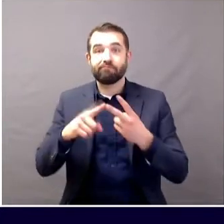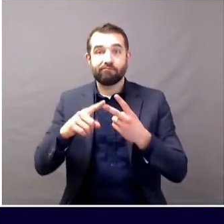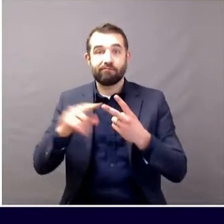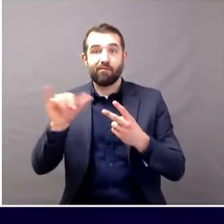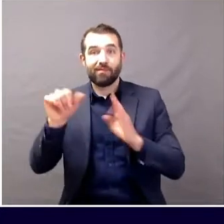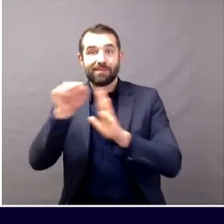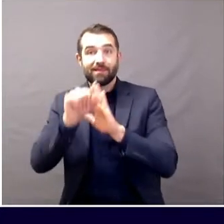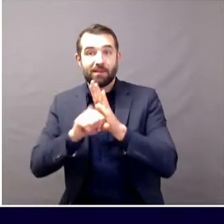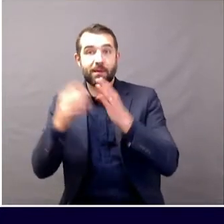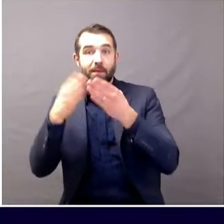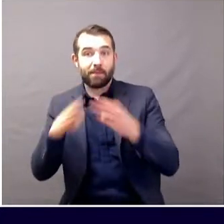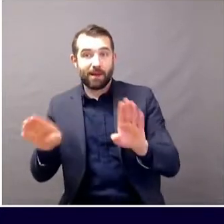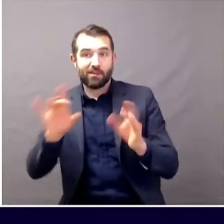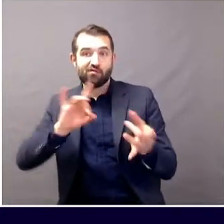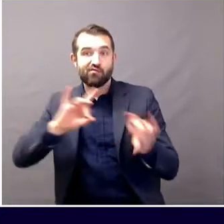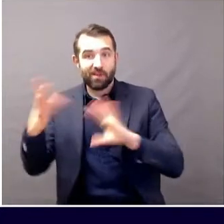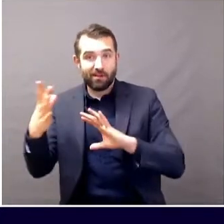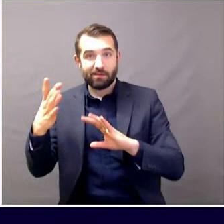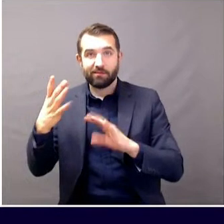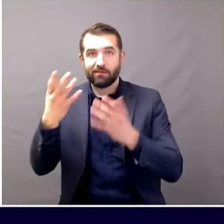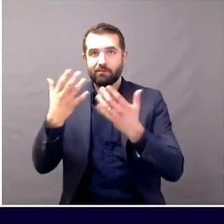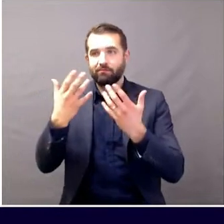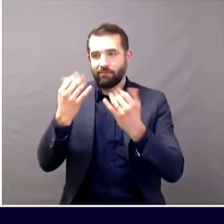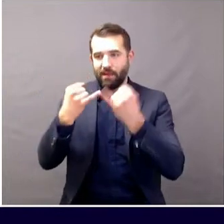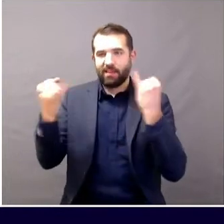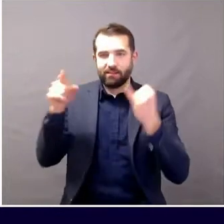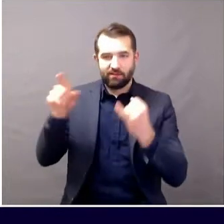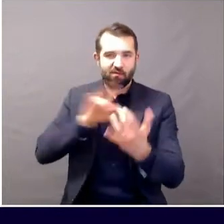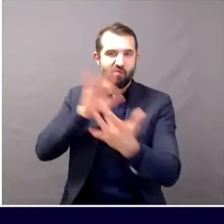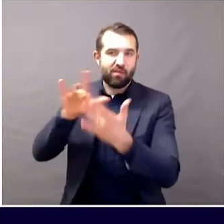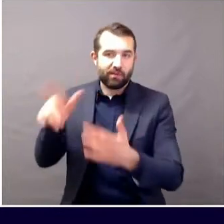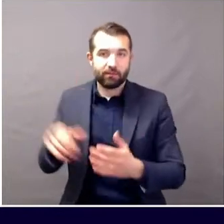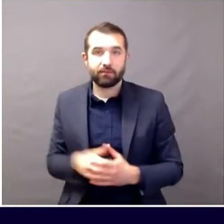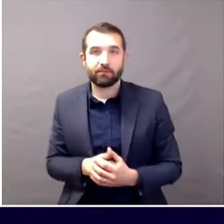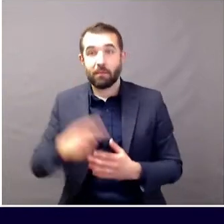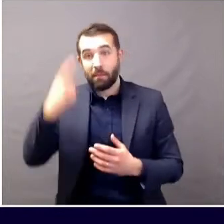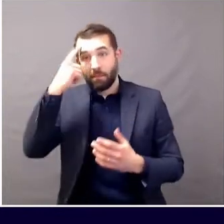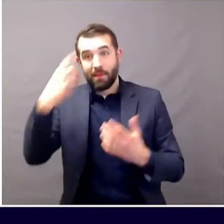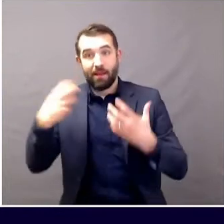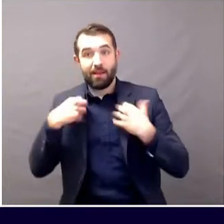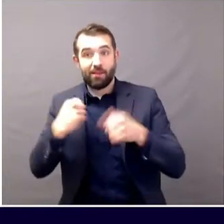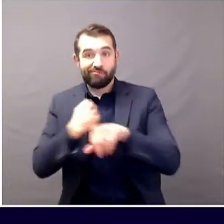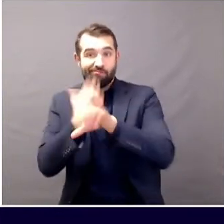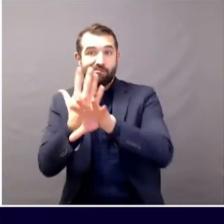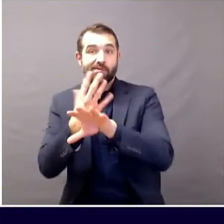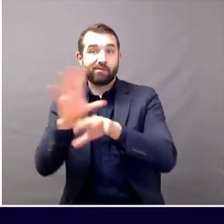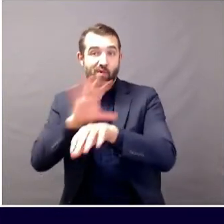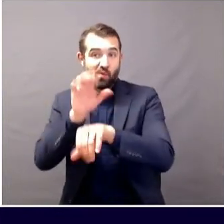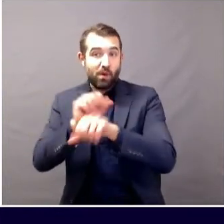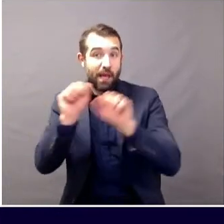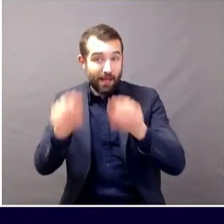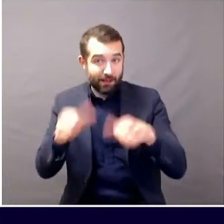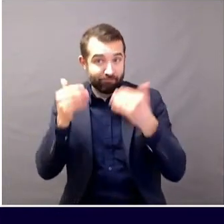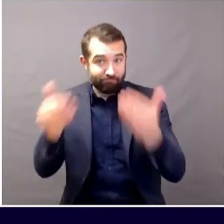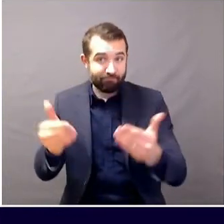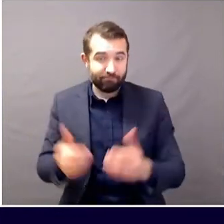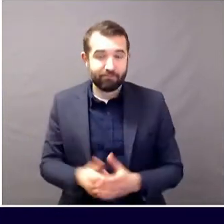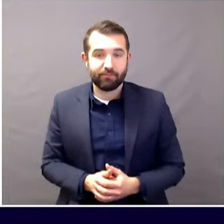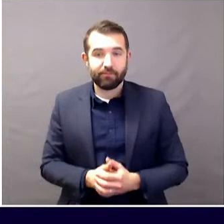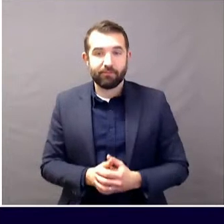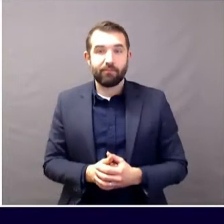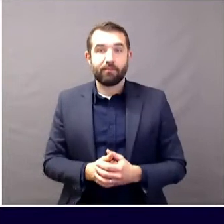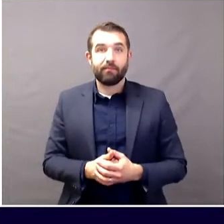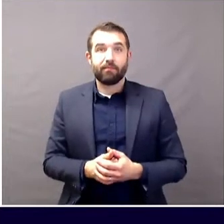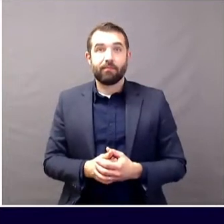most treatment via telehealth, and in some cases in-person treatments. So we have the Strengthen Me program, which is the